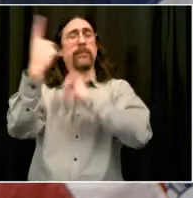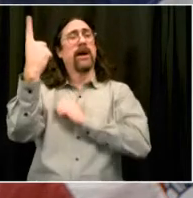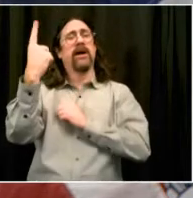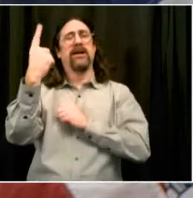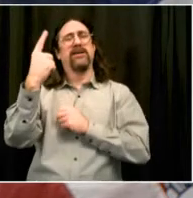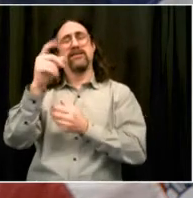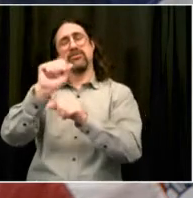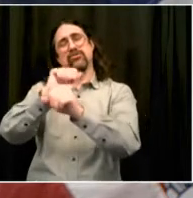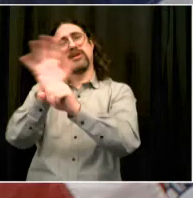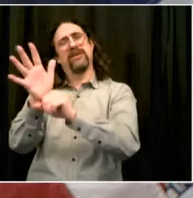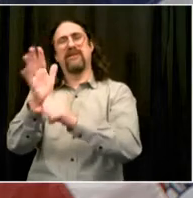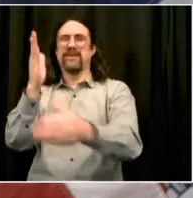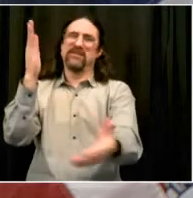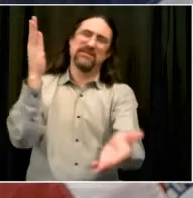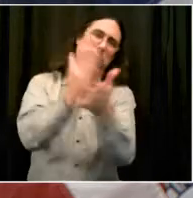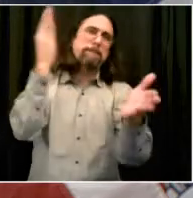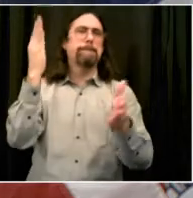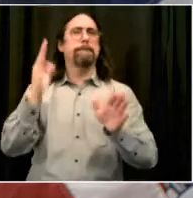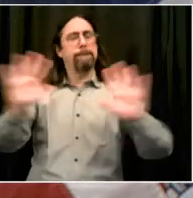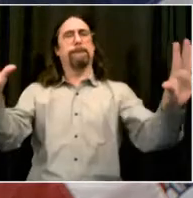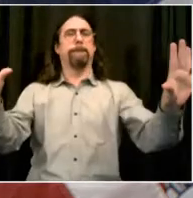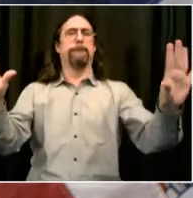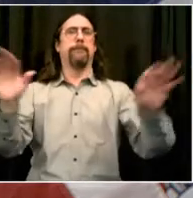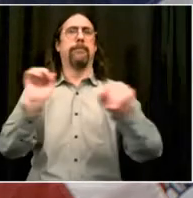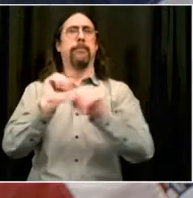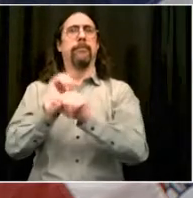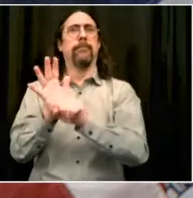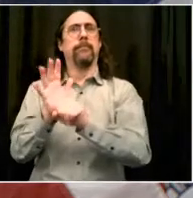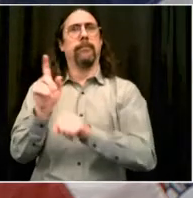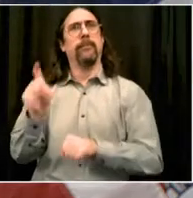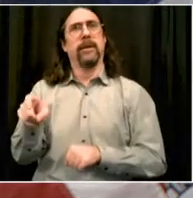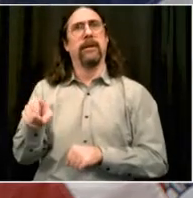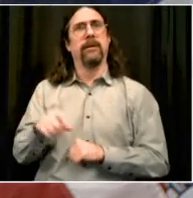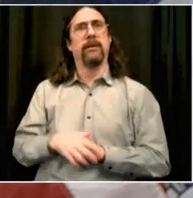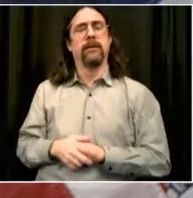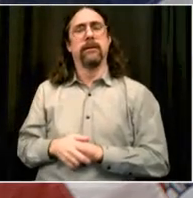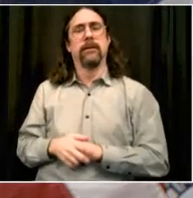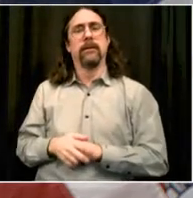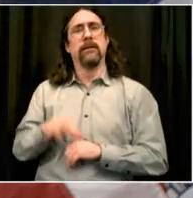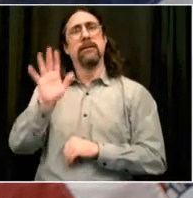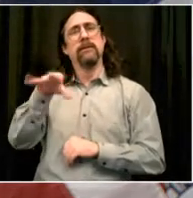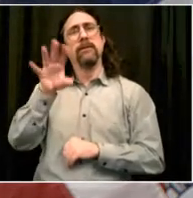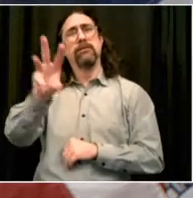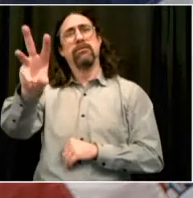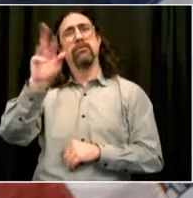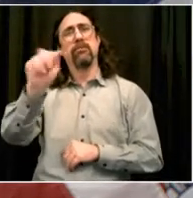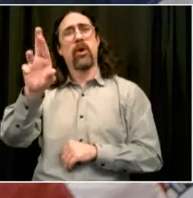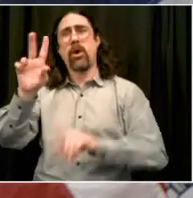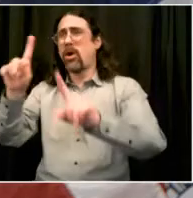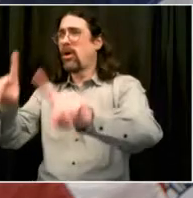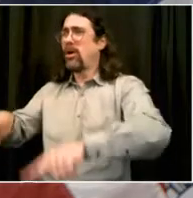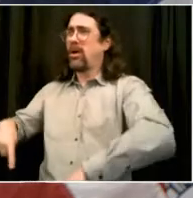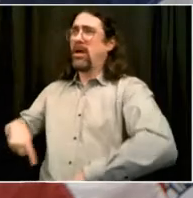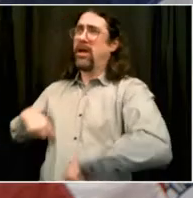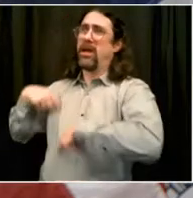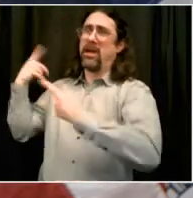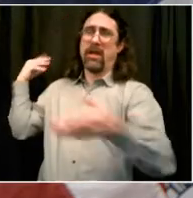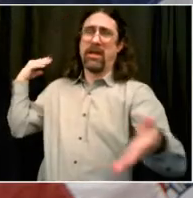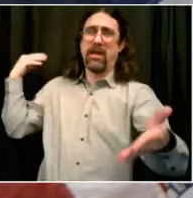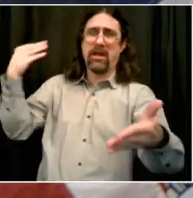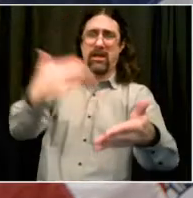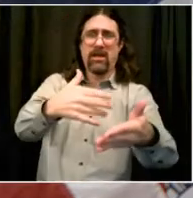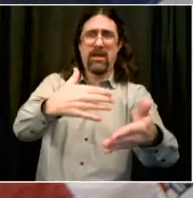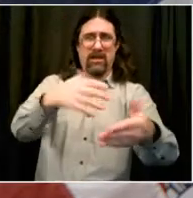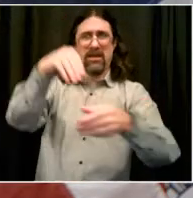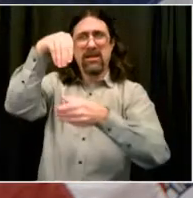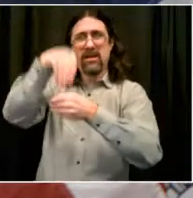distributed widely, and that's how we close this chapter and move forward to our recovery. So I do expect restrictions in a